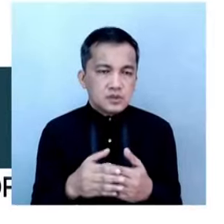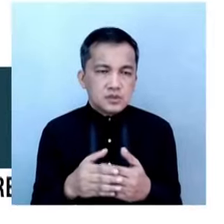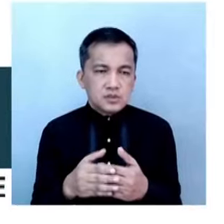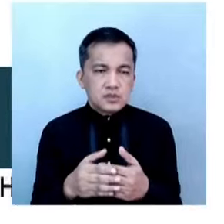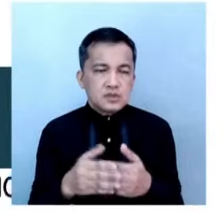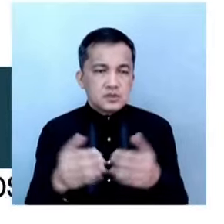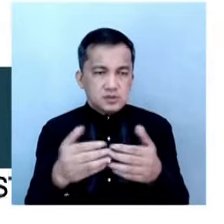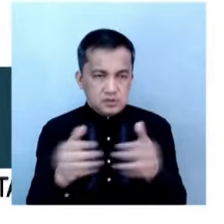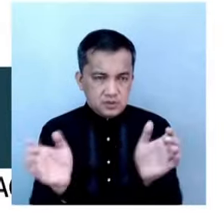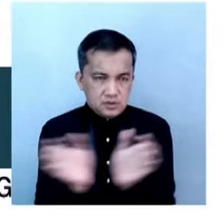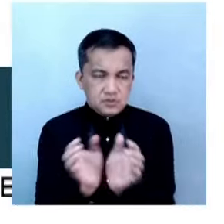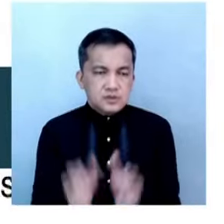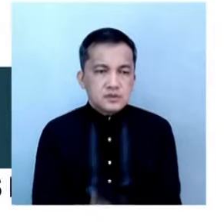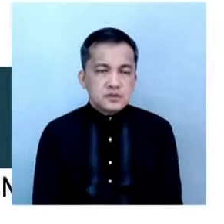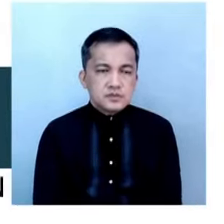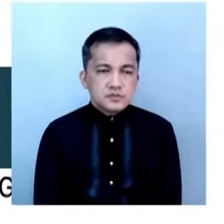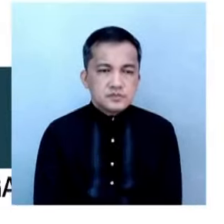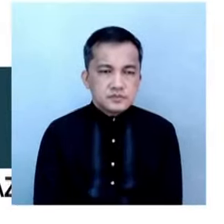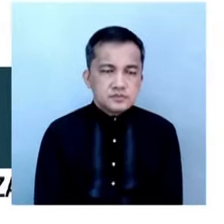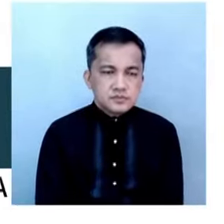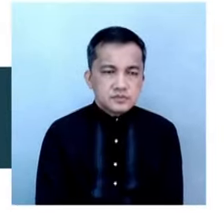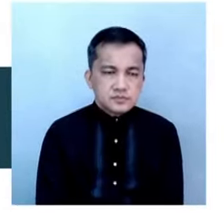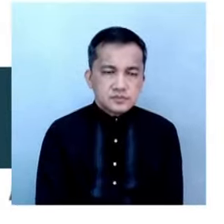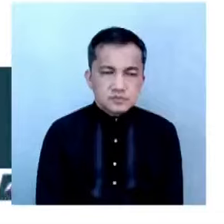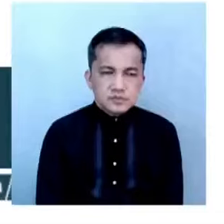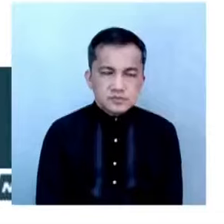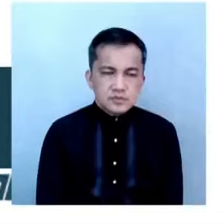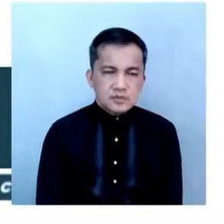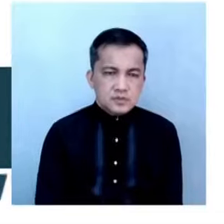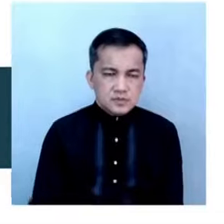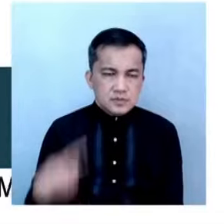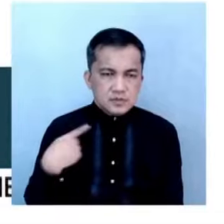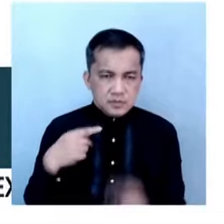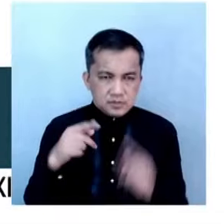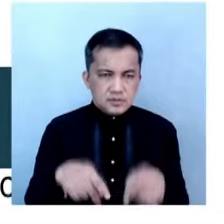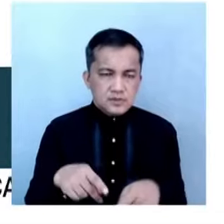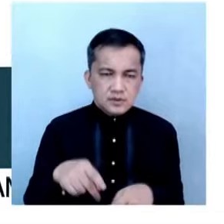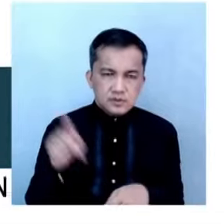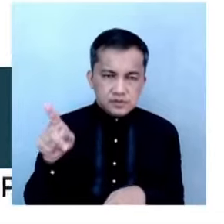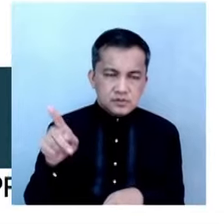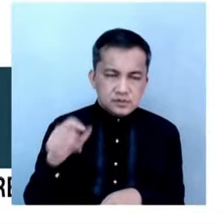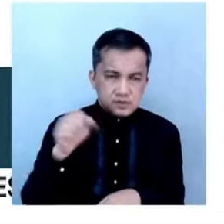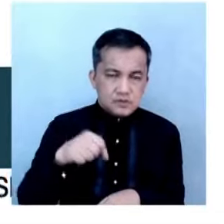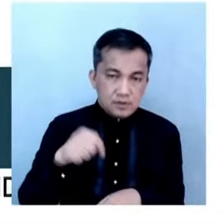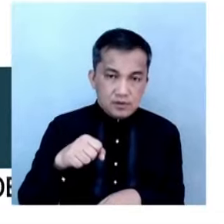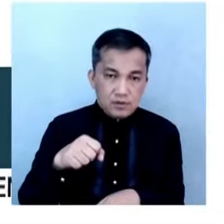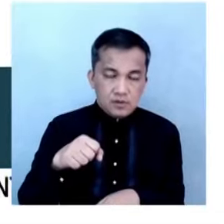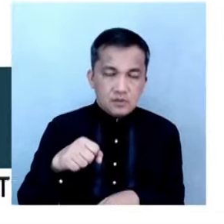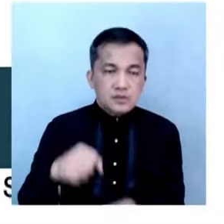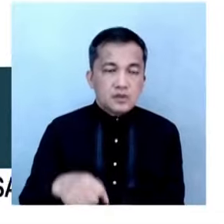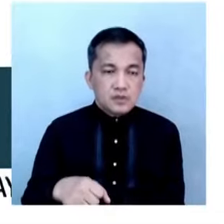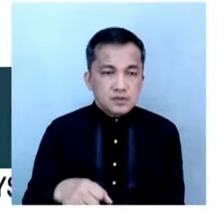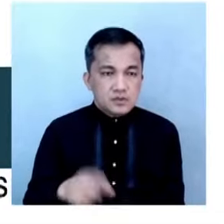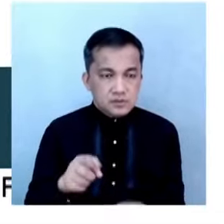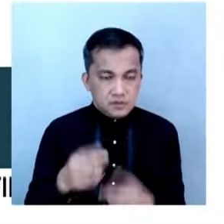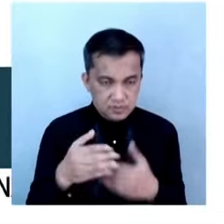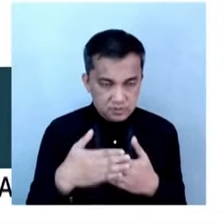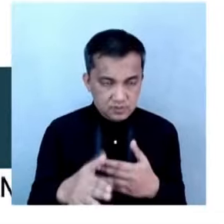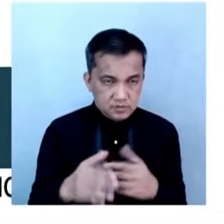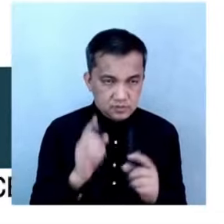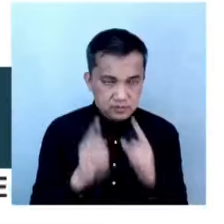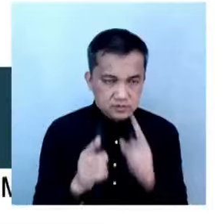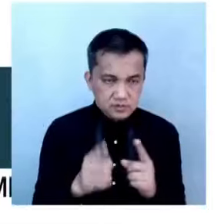sa Bulgaria. So may tao kayo, you have colleagues there as we speak. Monitoring, yes, the situation. Maybe after we talk,